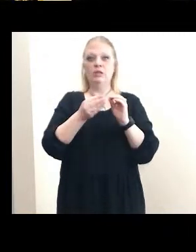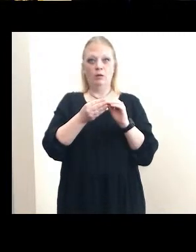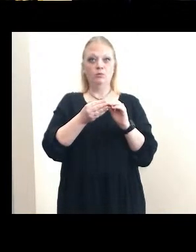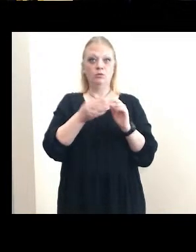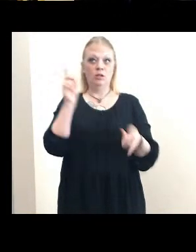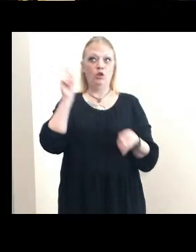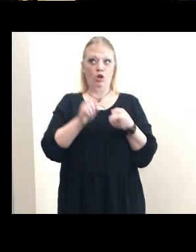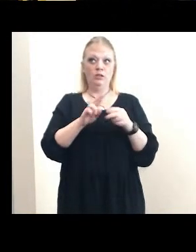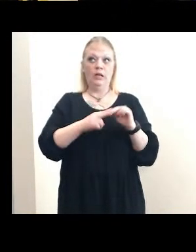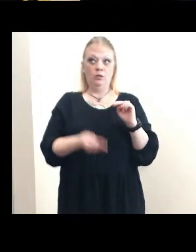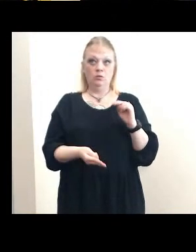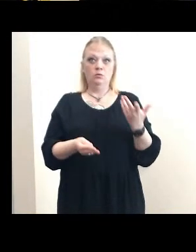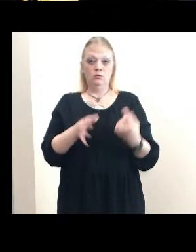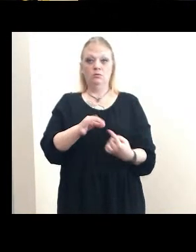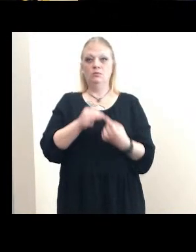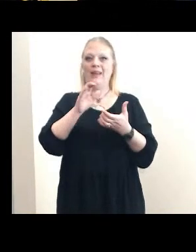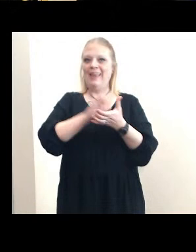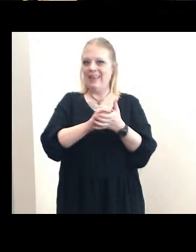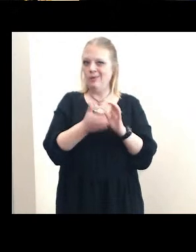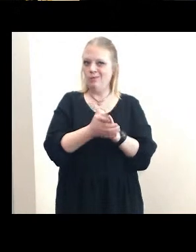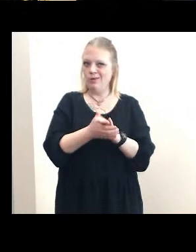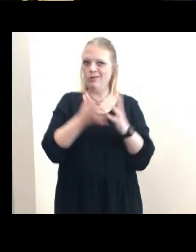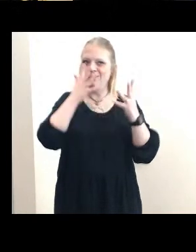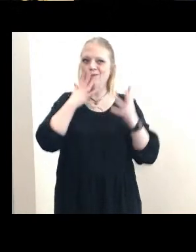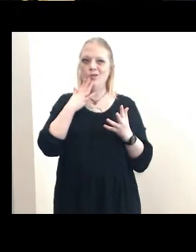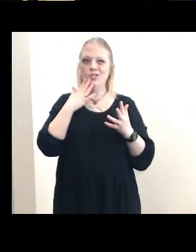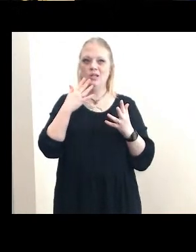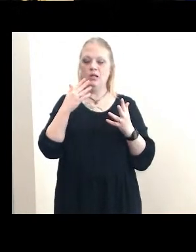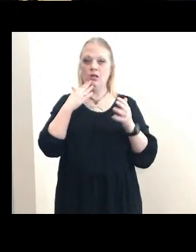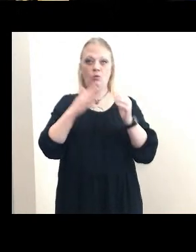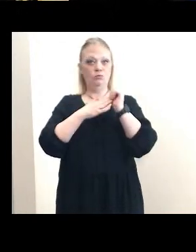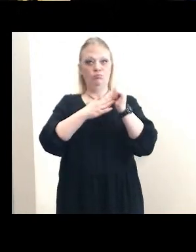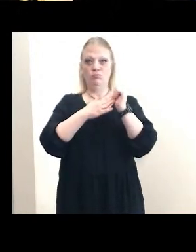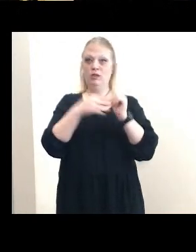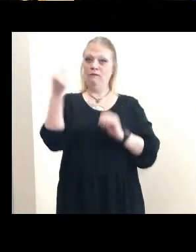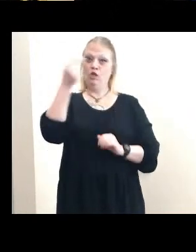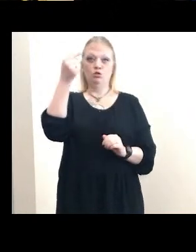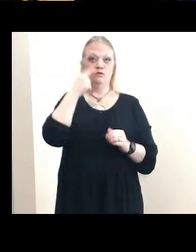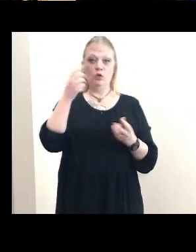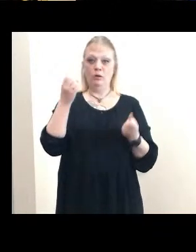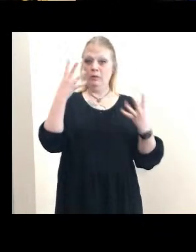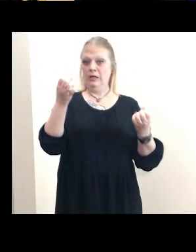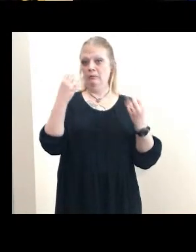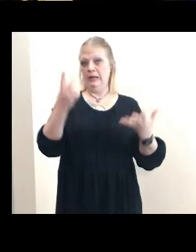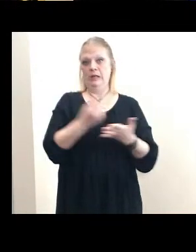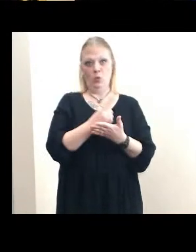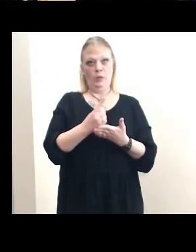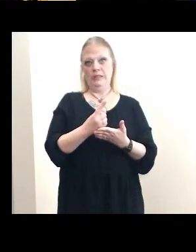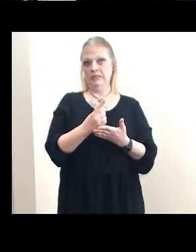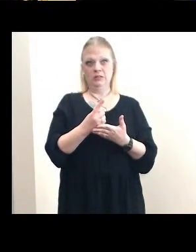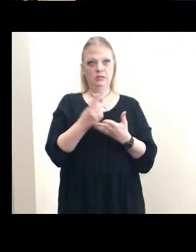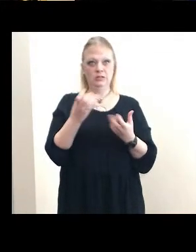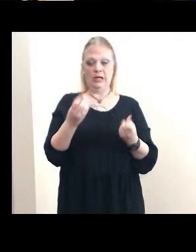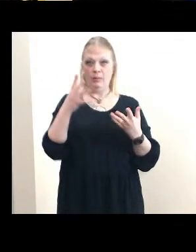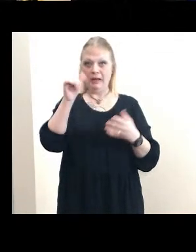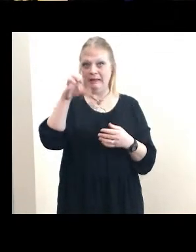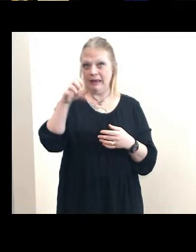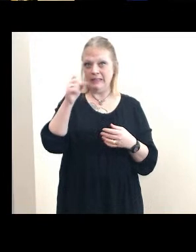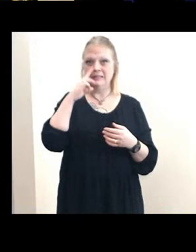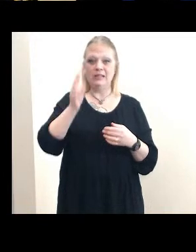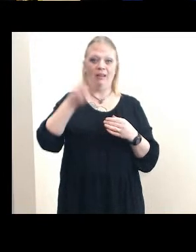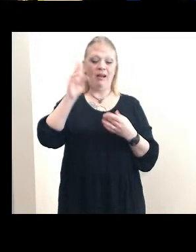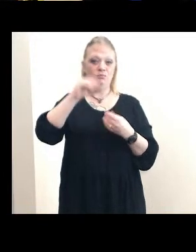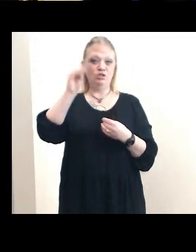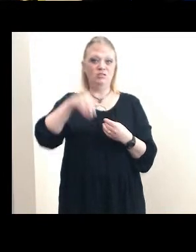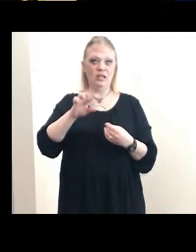down, especially the town of Hamburg, which unfortunately had led for many, many weeks the number of cases and the highest percentage